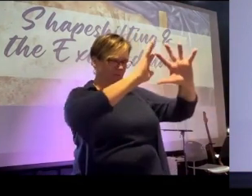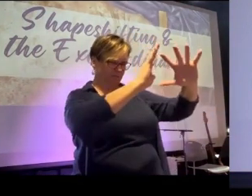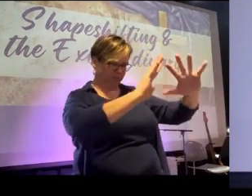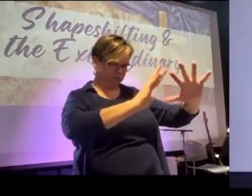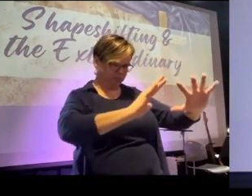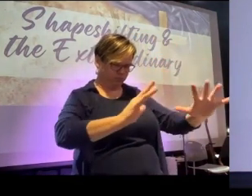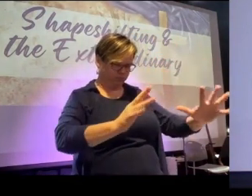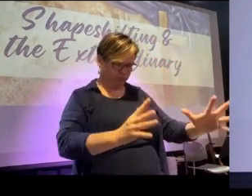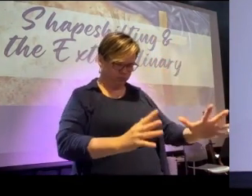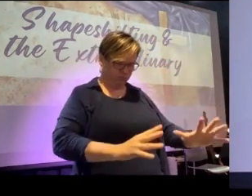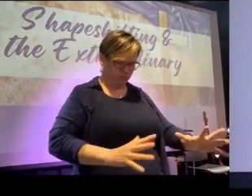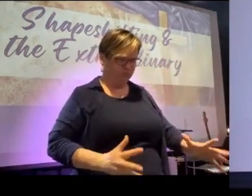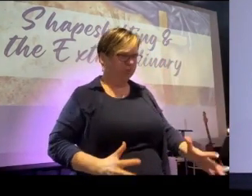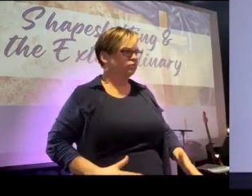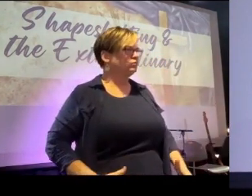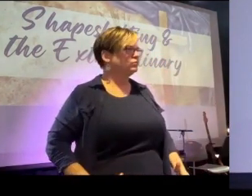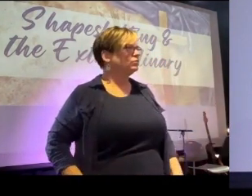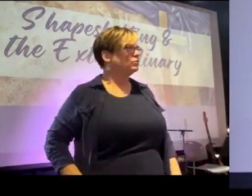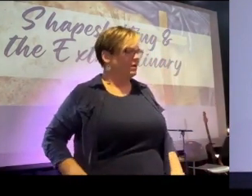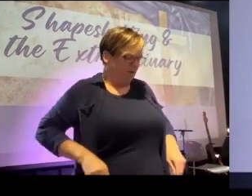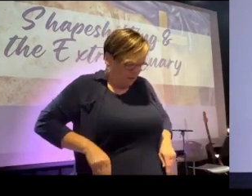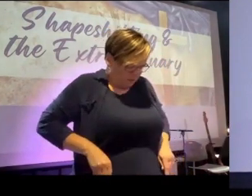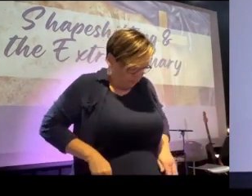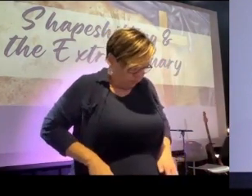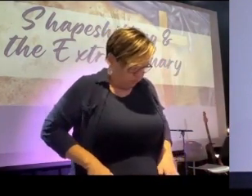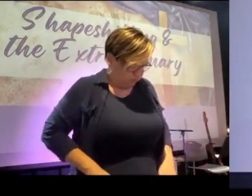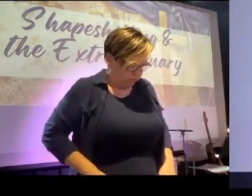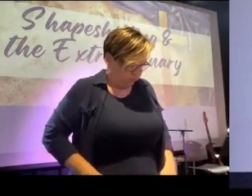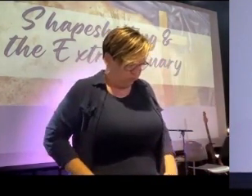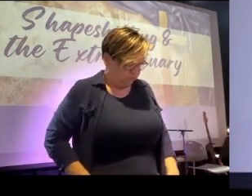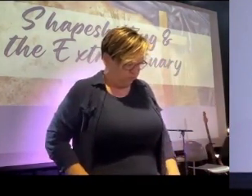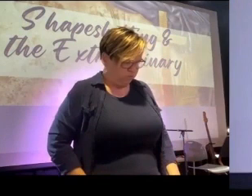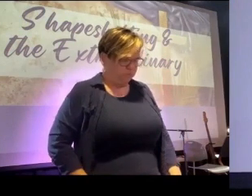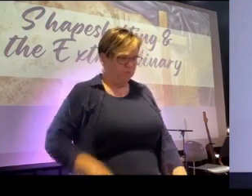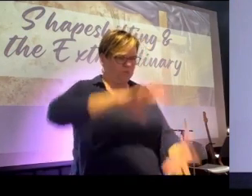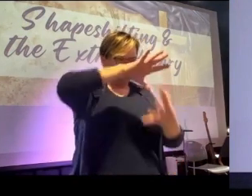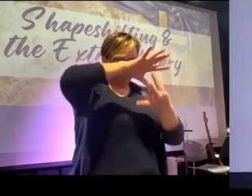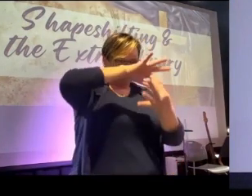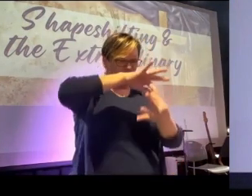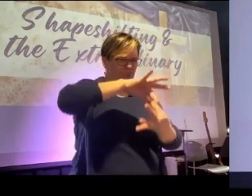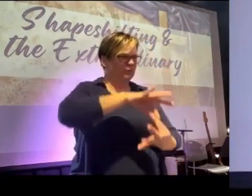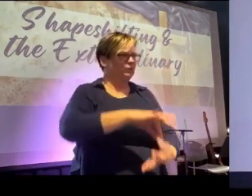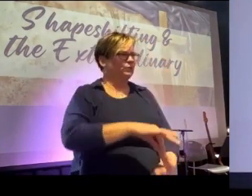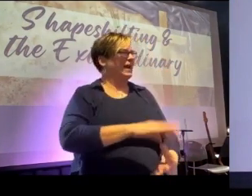Through the legs, through the feet, down into the earth, rooted